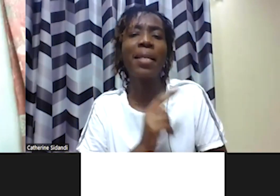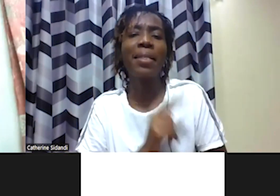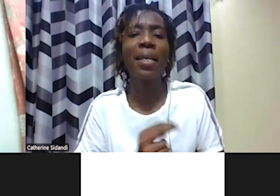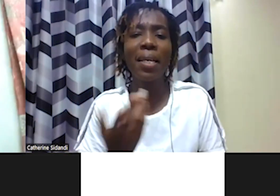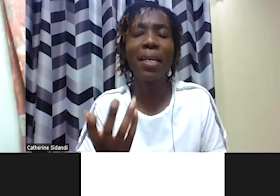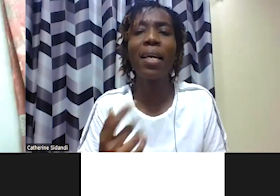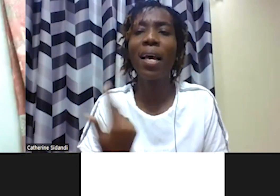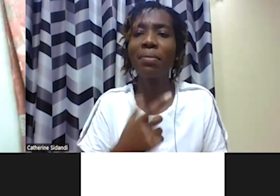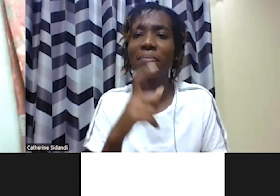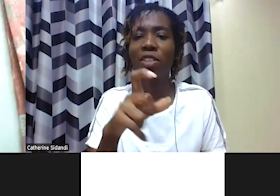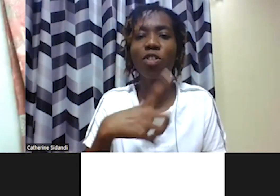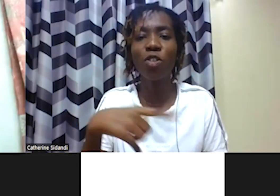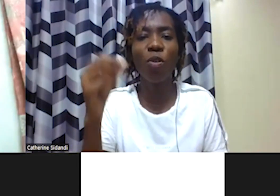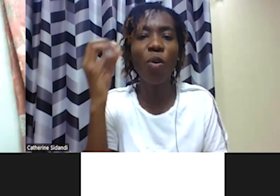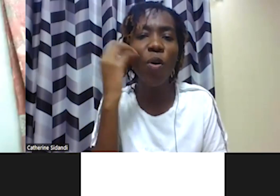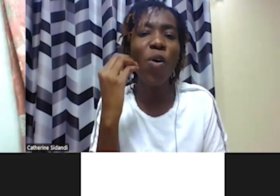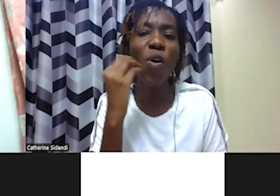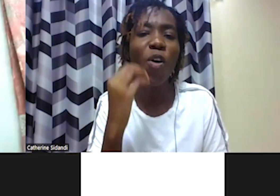and cook.